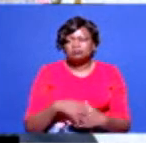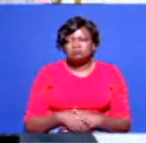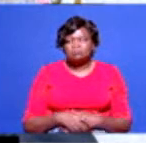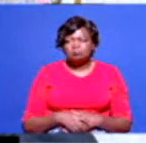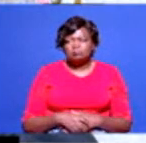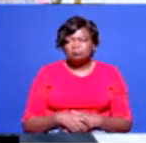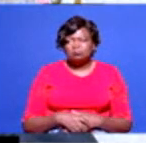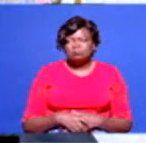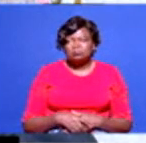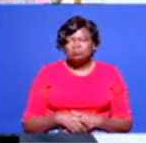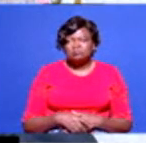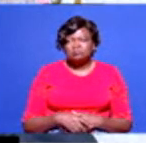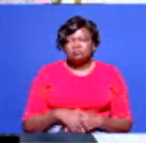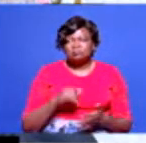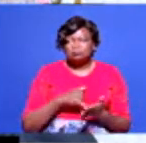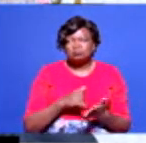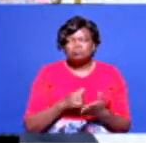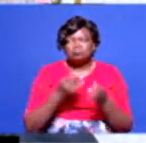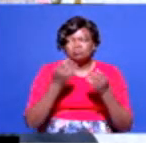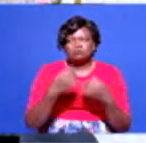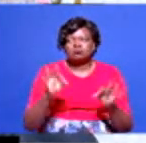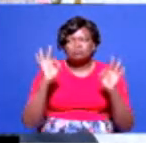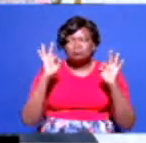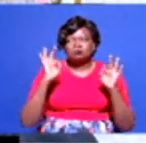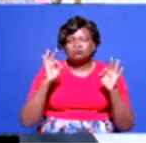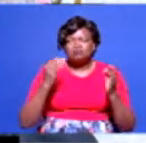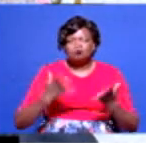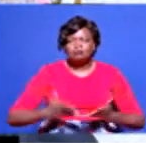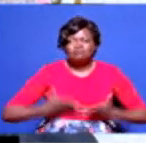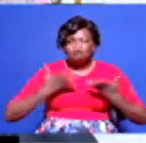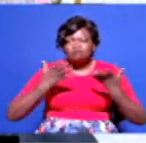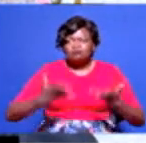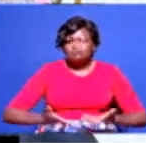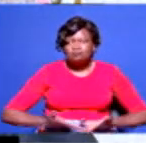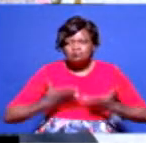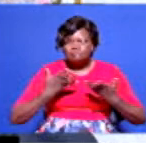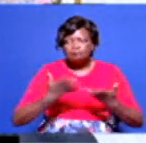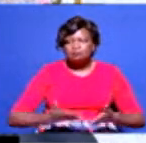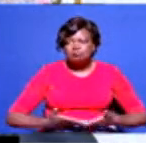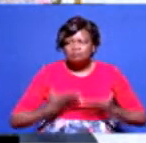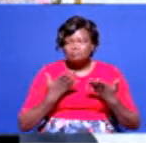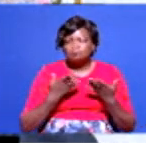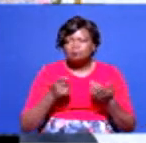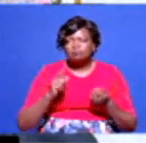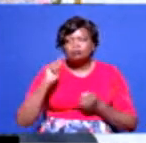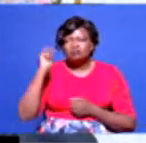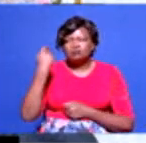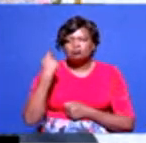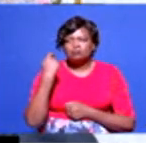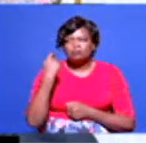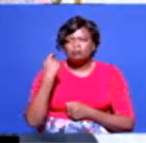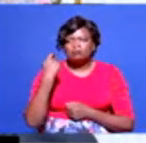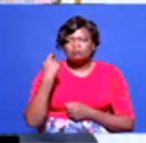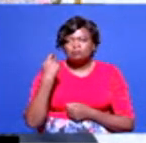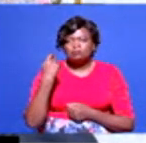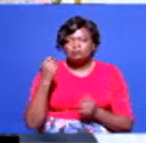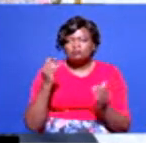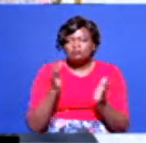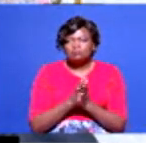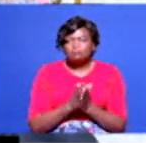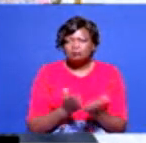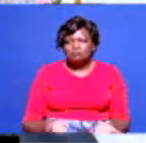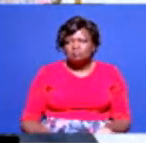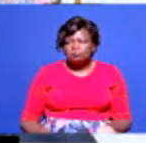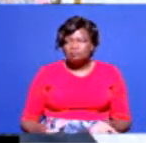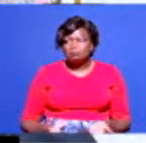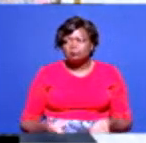It entrenched freedoms of expression in this country, and brought